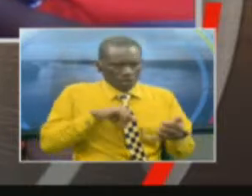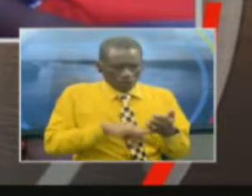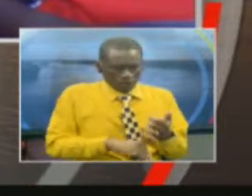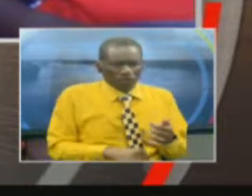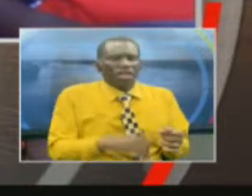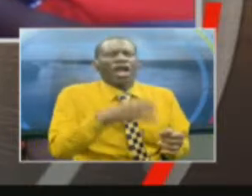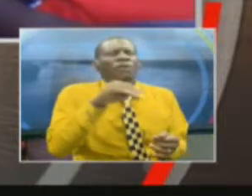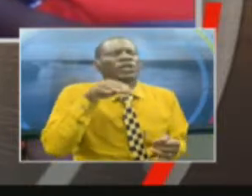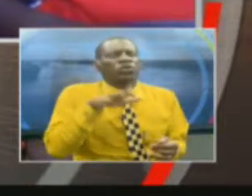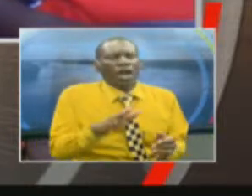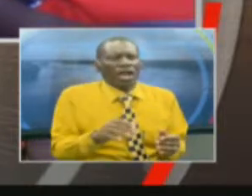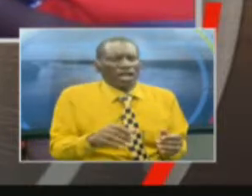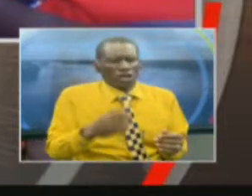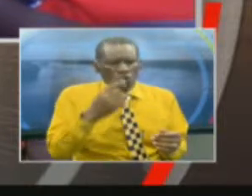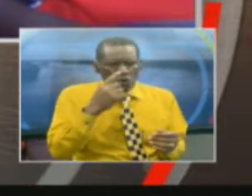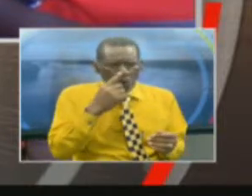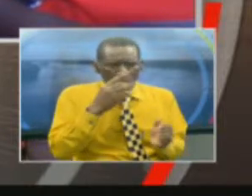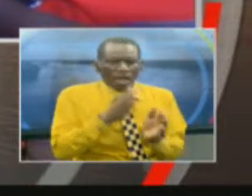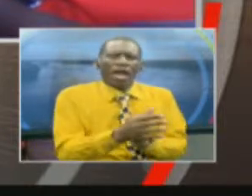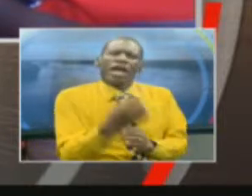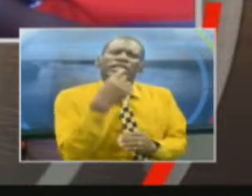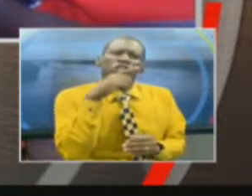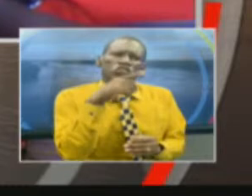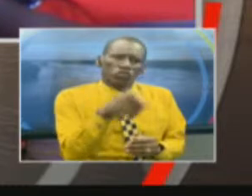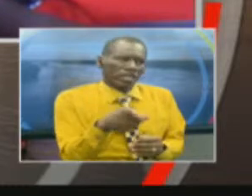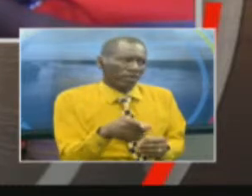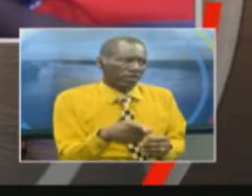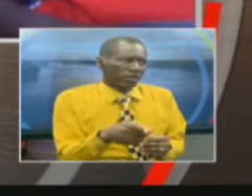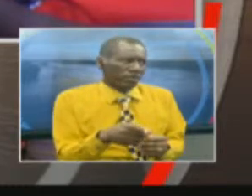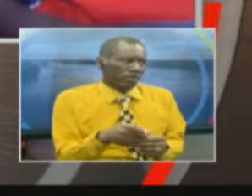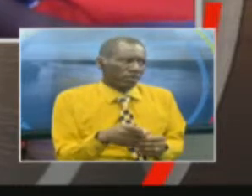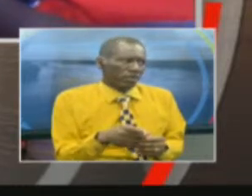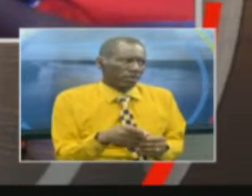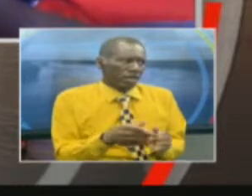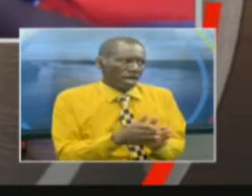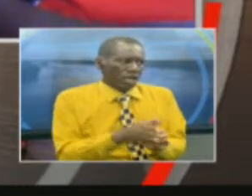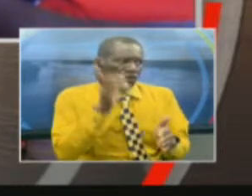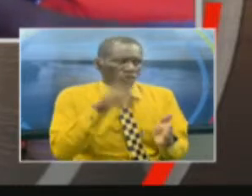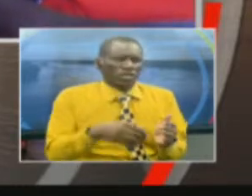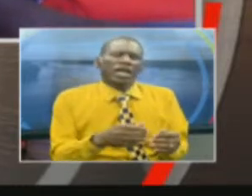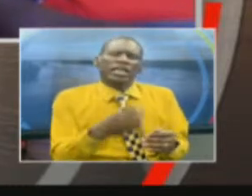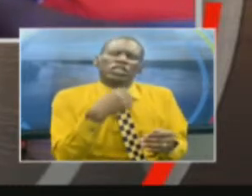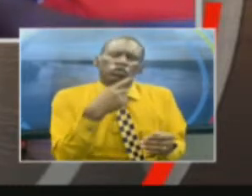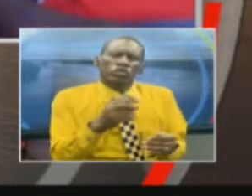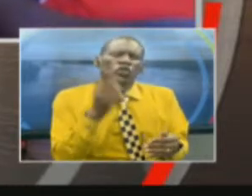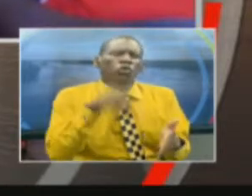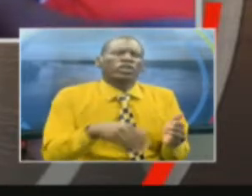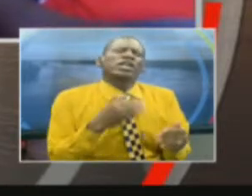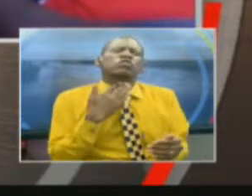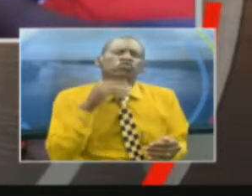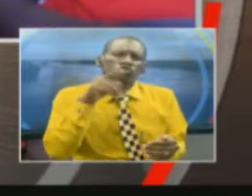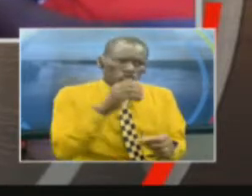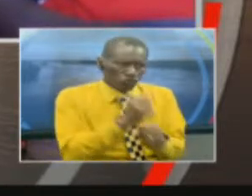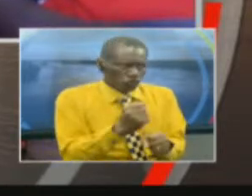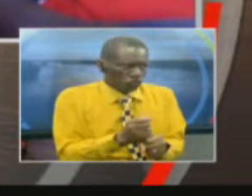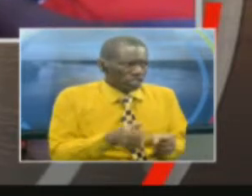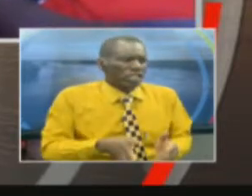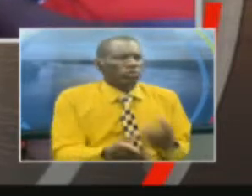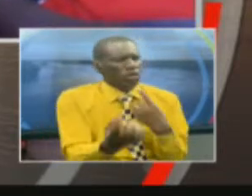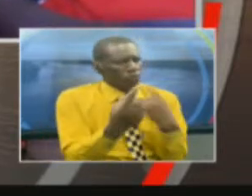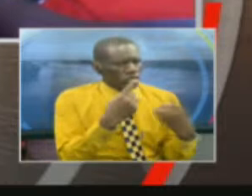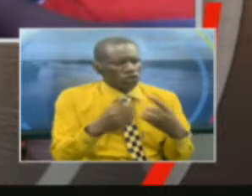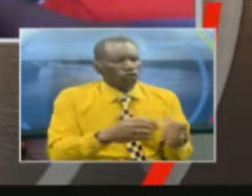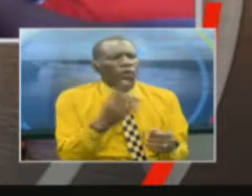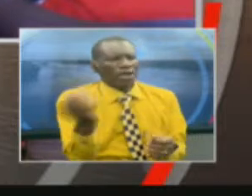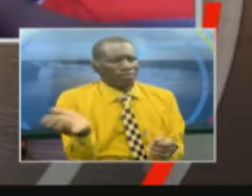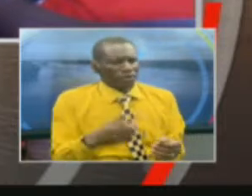place and I told her face to face, my dear, I love you so much. And what I want you to do, I want you to be, because the way we have been talking for the whole